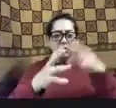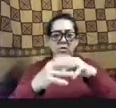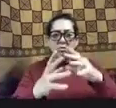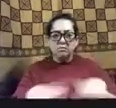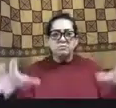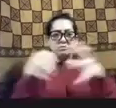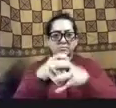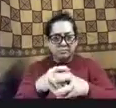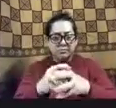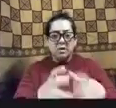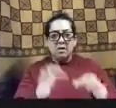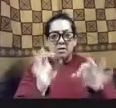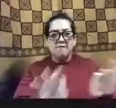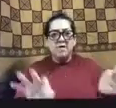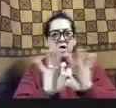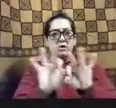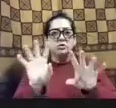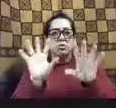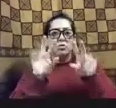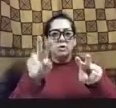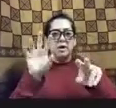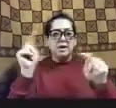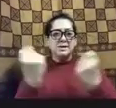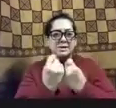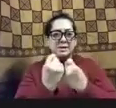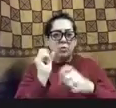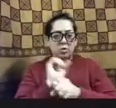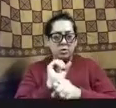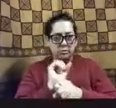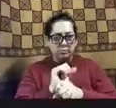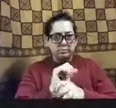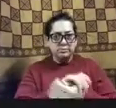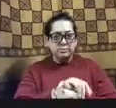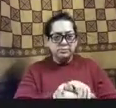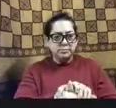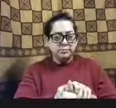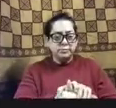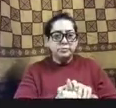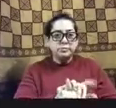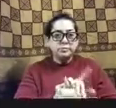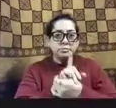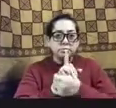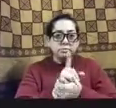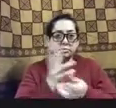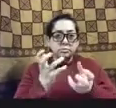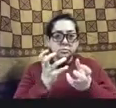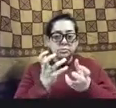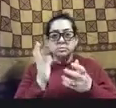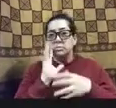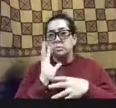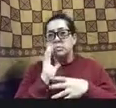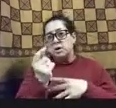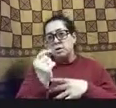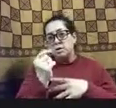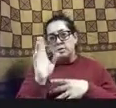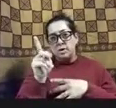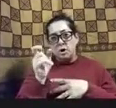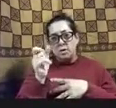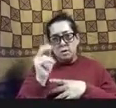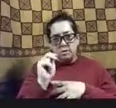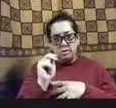at advocacy work. Absolutely. Absolutely. Do you want to talk a little bit, Karin,